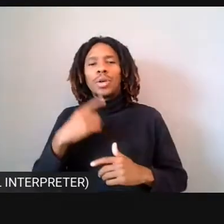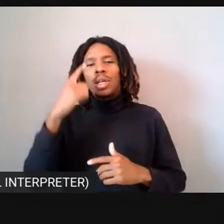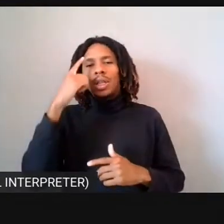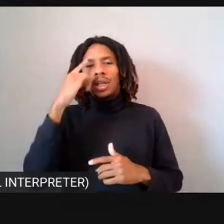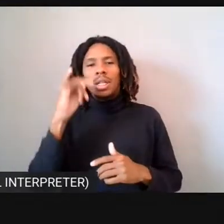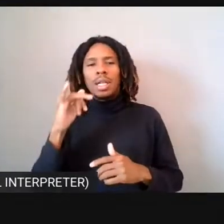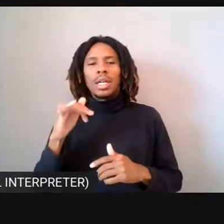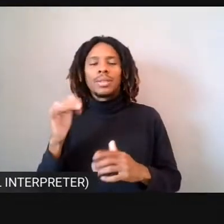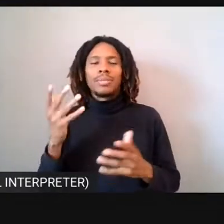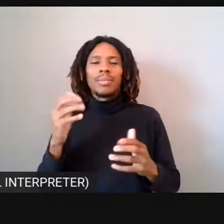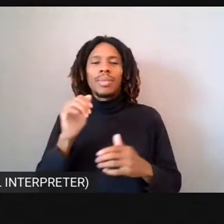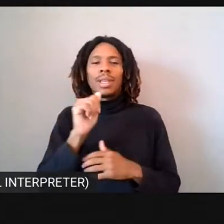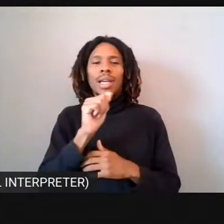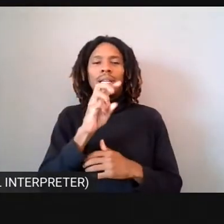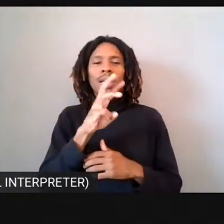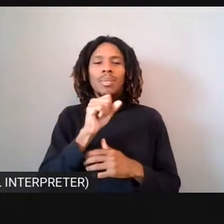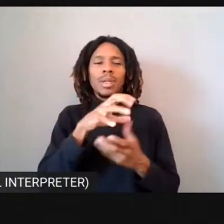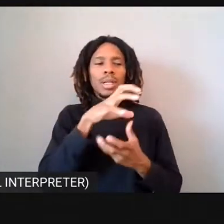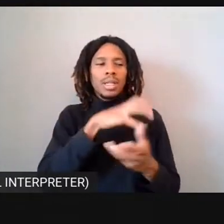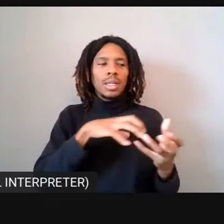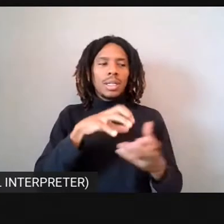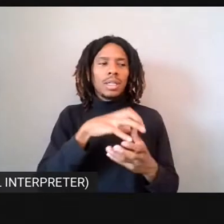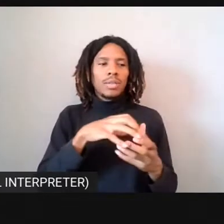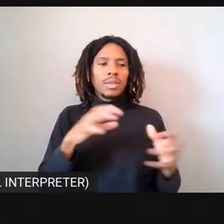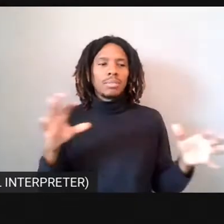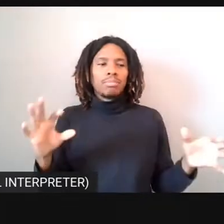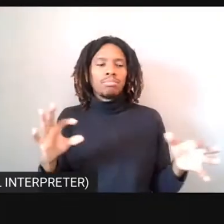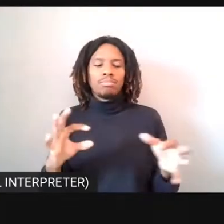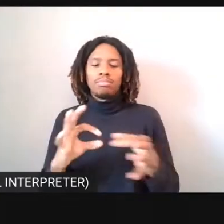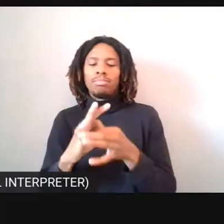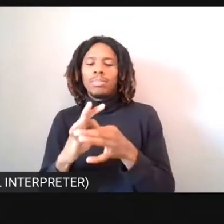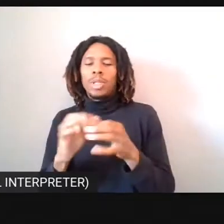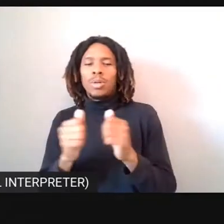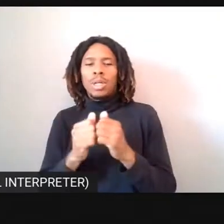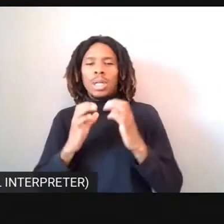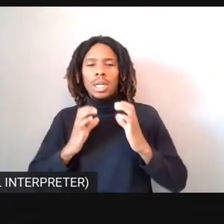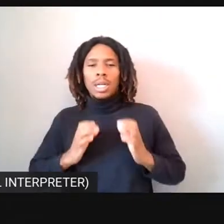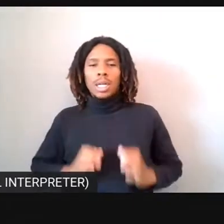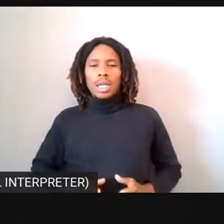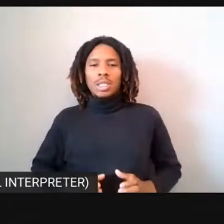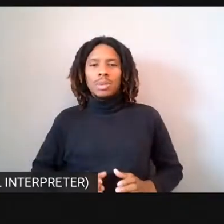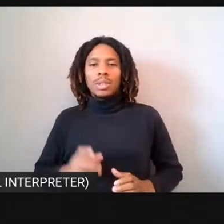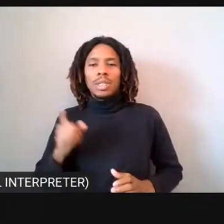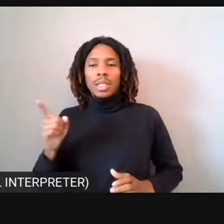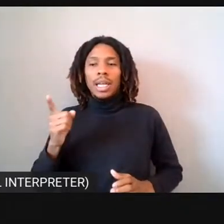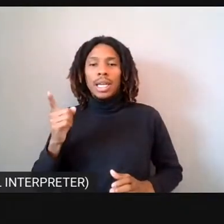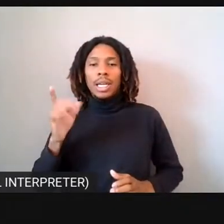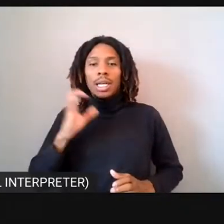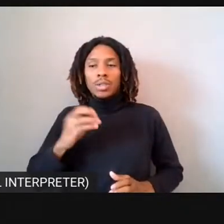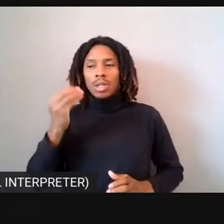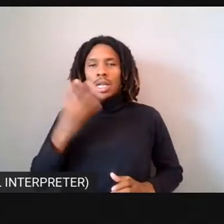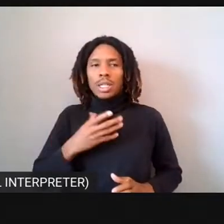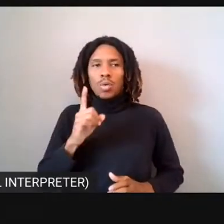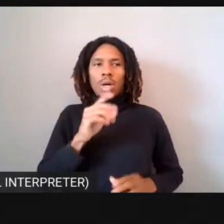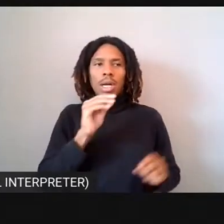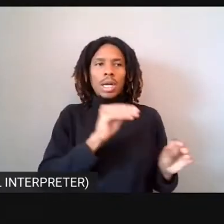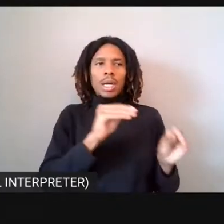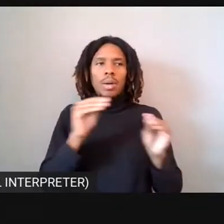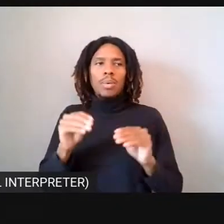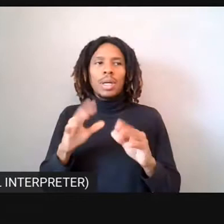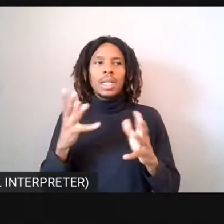the AWS cloud closer to our customers where they want us to put it. And that is what the Outpost is